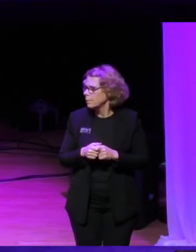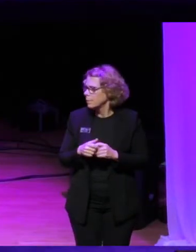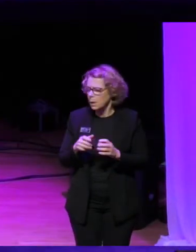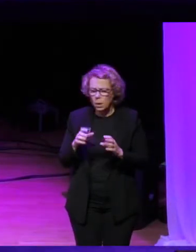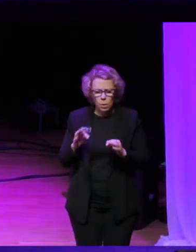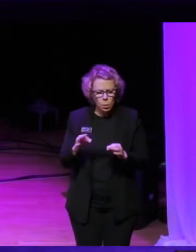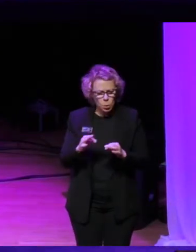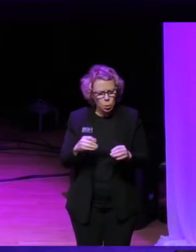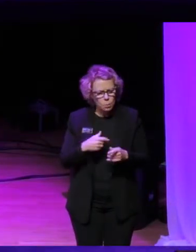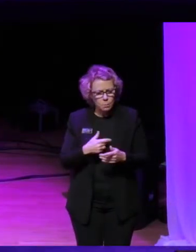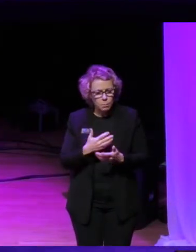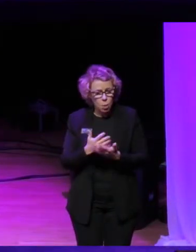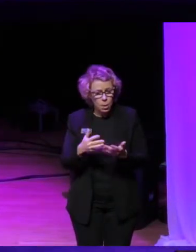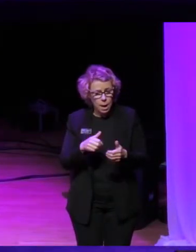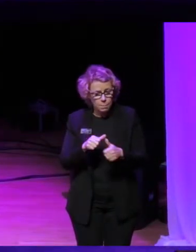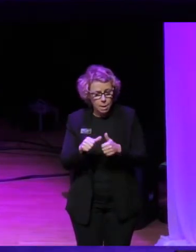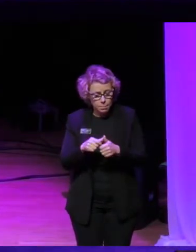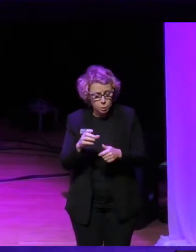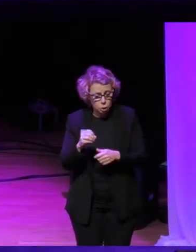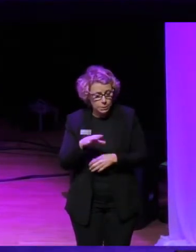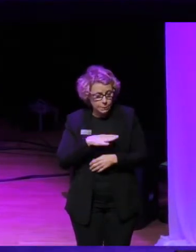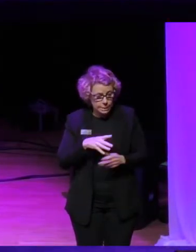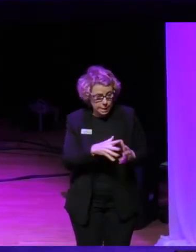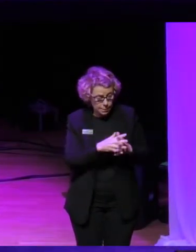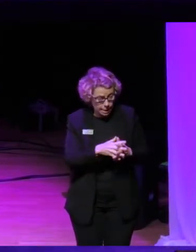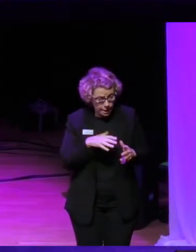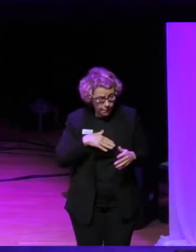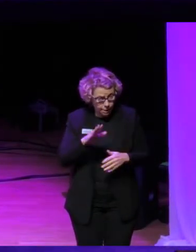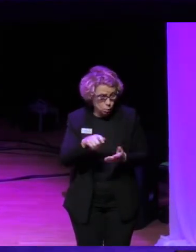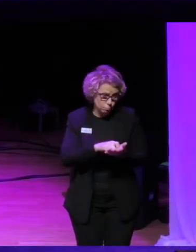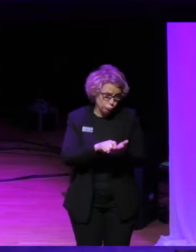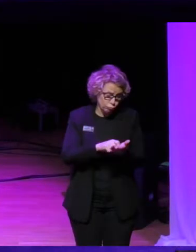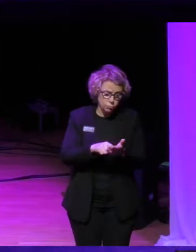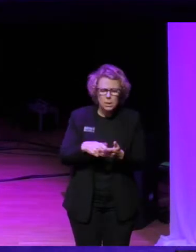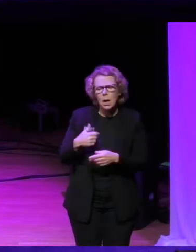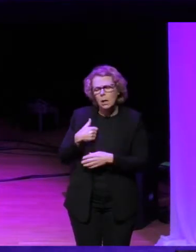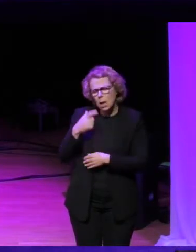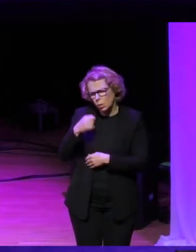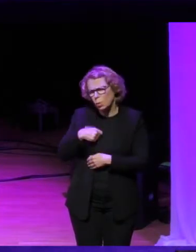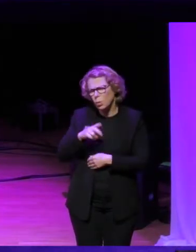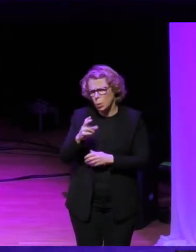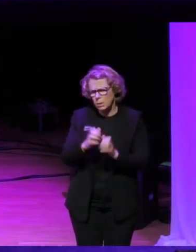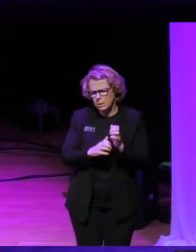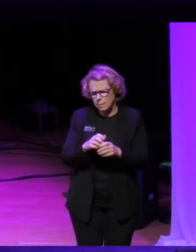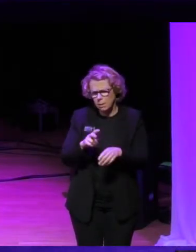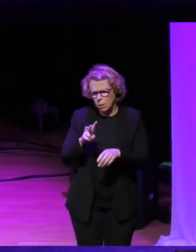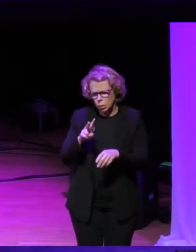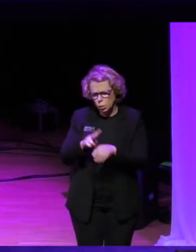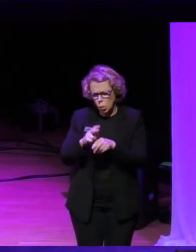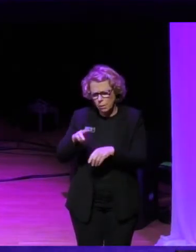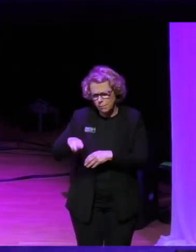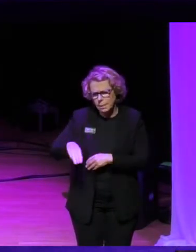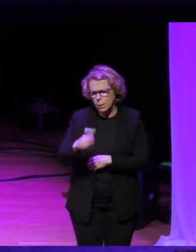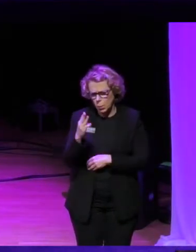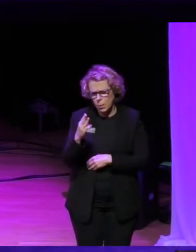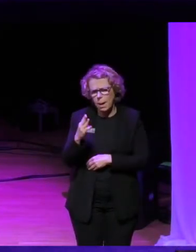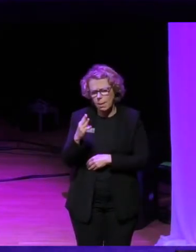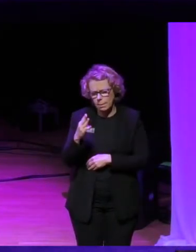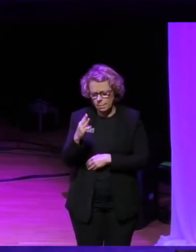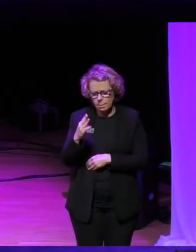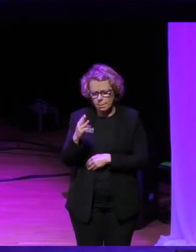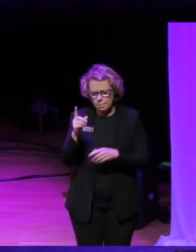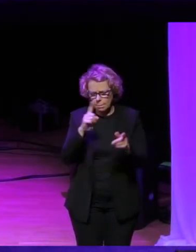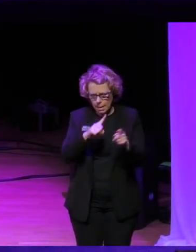United States undocumented? I think the current estimates are around 12 million. So 12 million people.